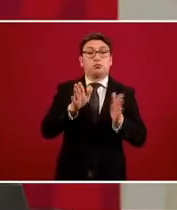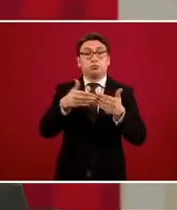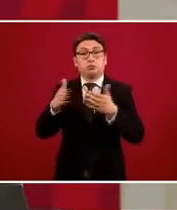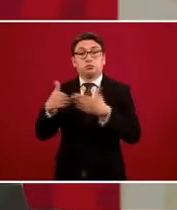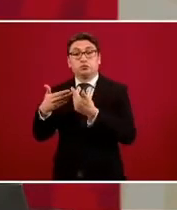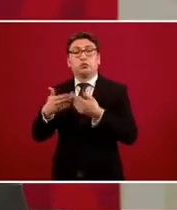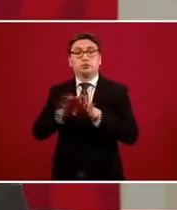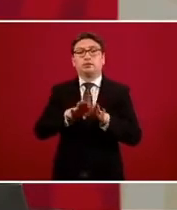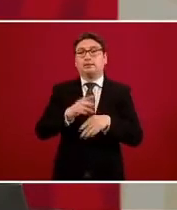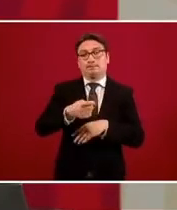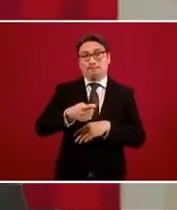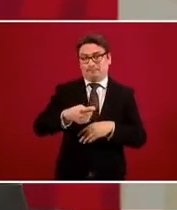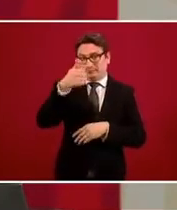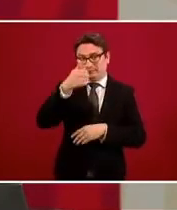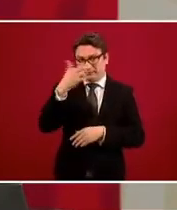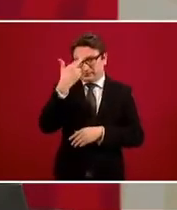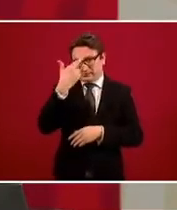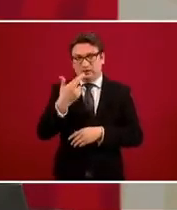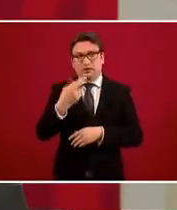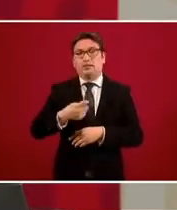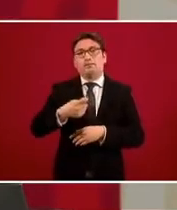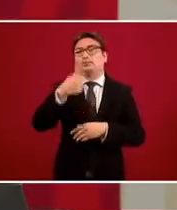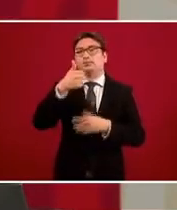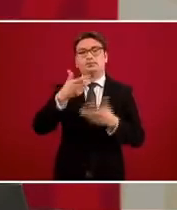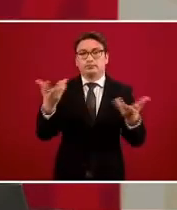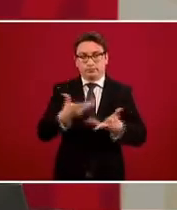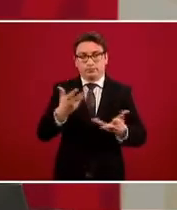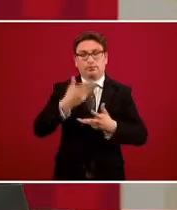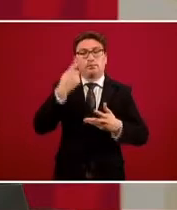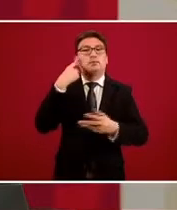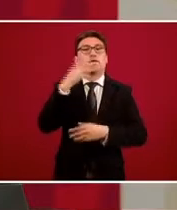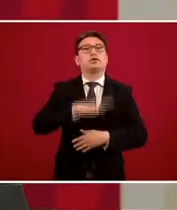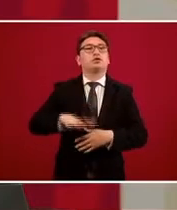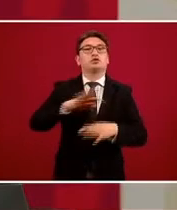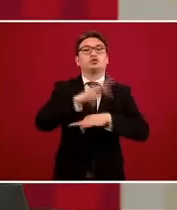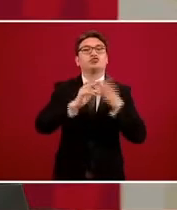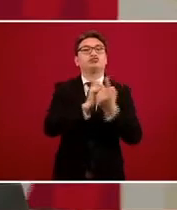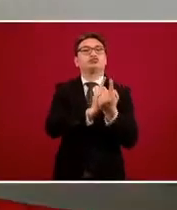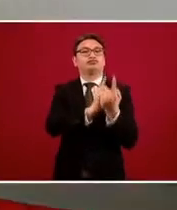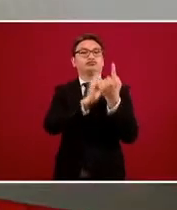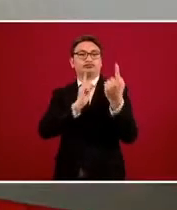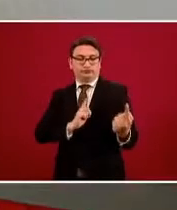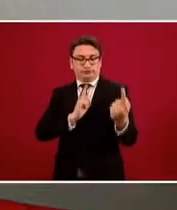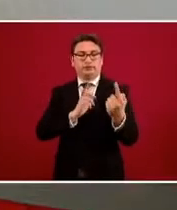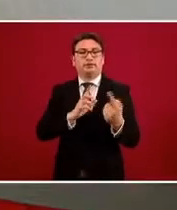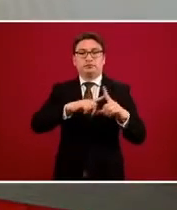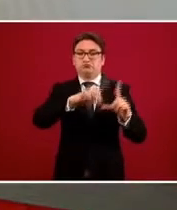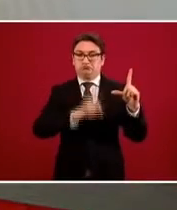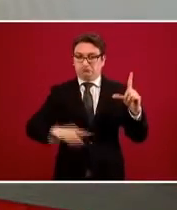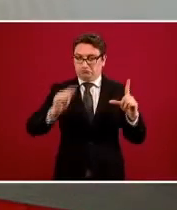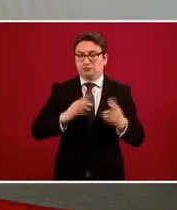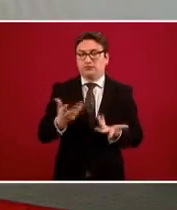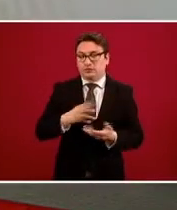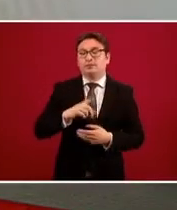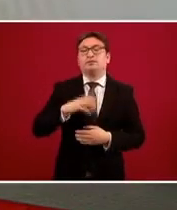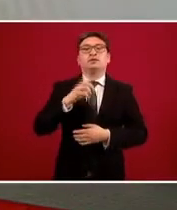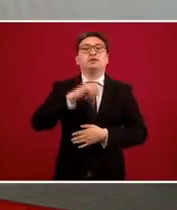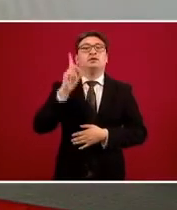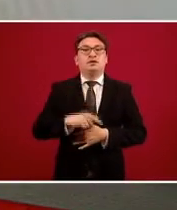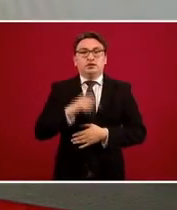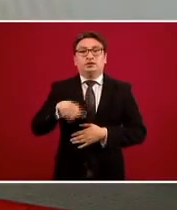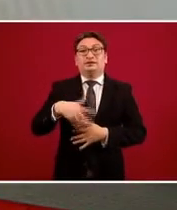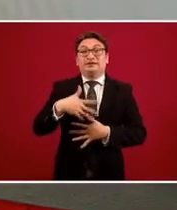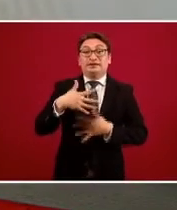of these modifications to the school calendars that are a consequence of the suspension of